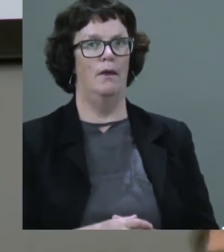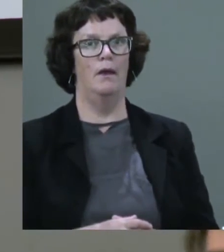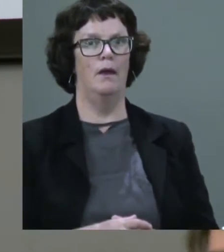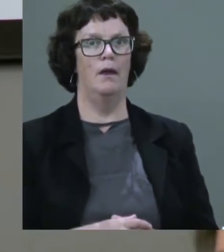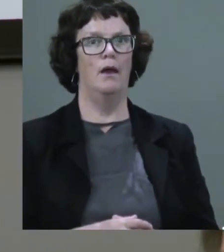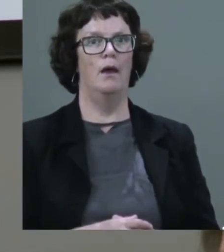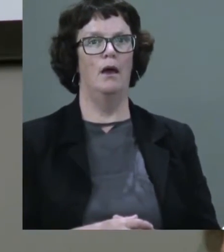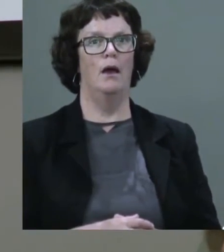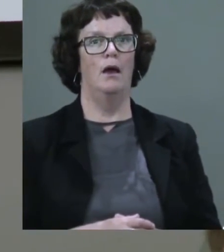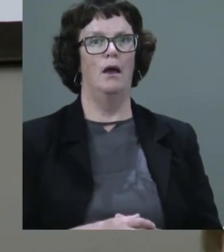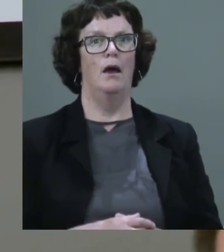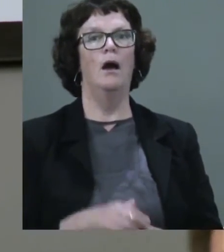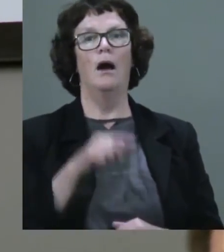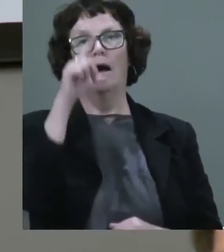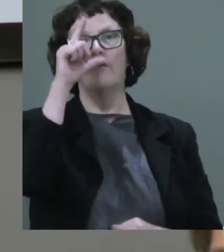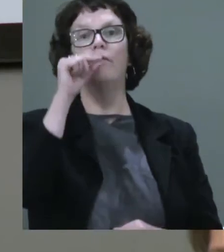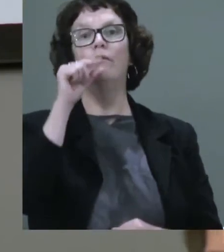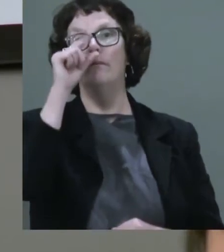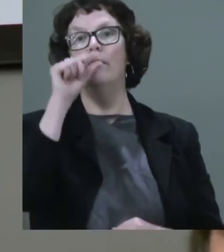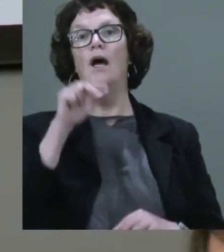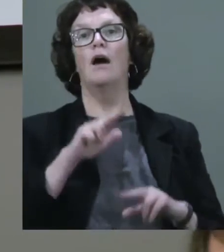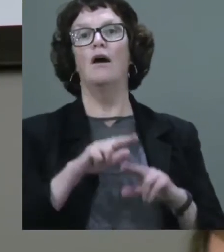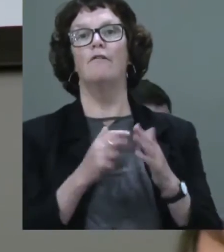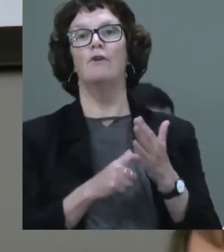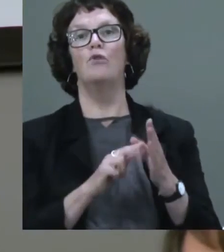Yeah, that would be amazing. Frank, would you?